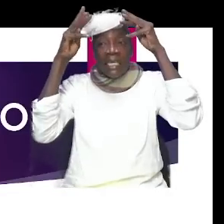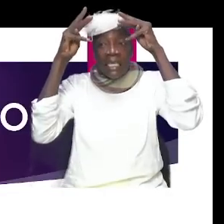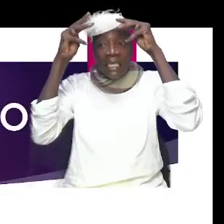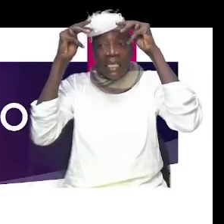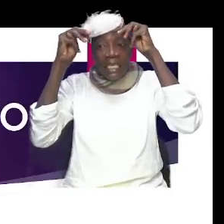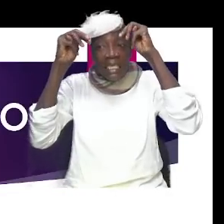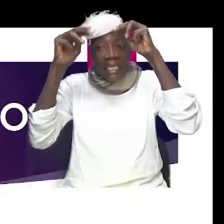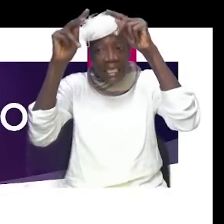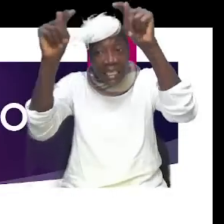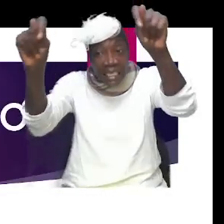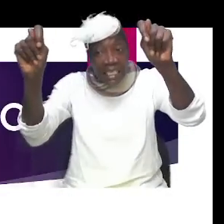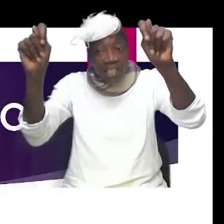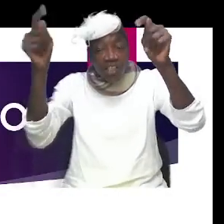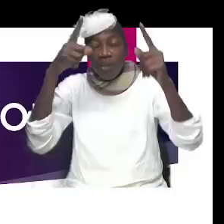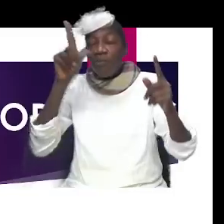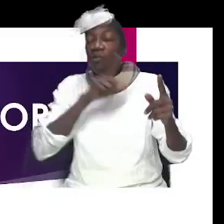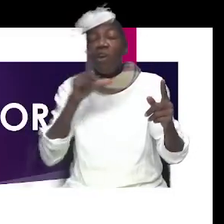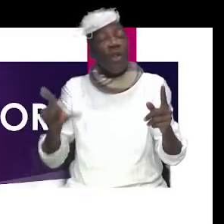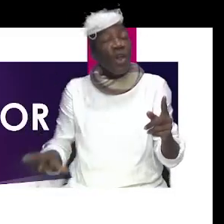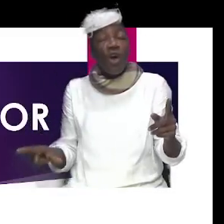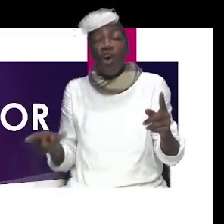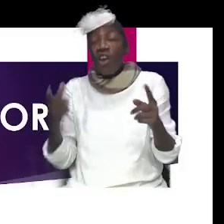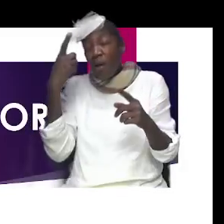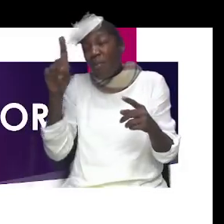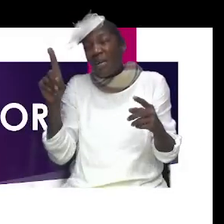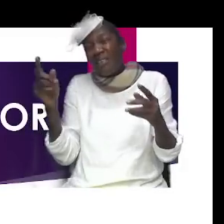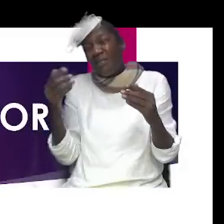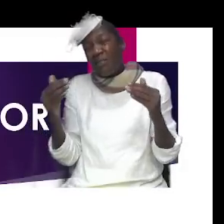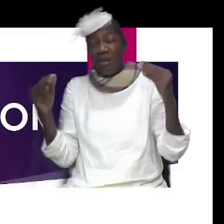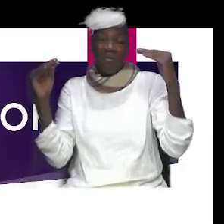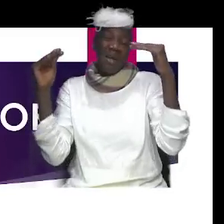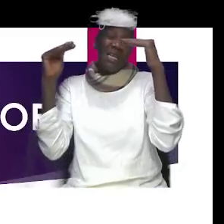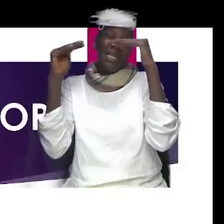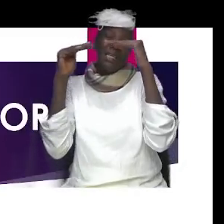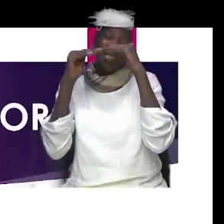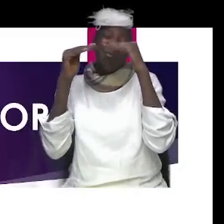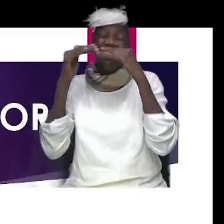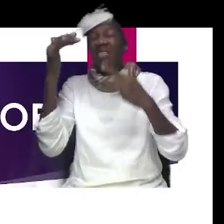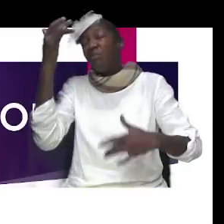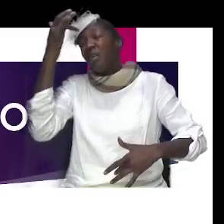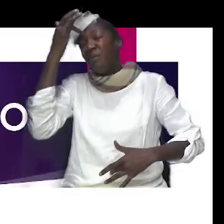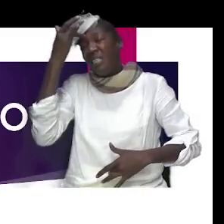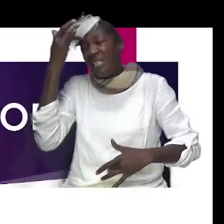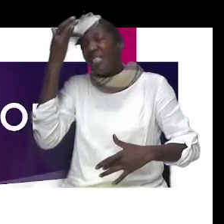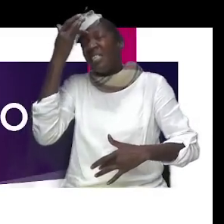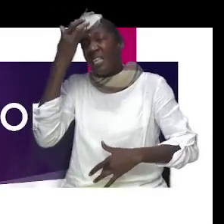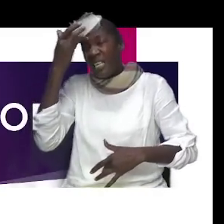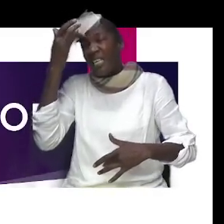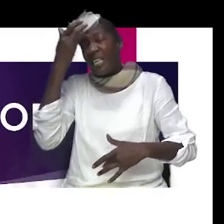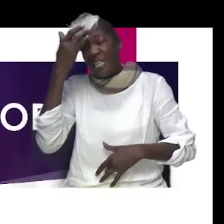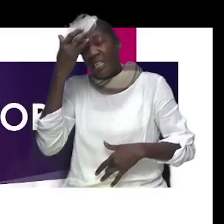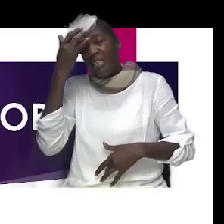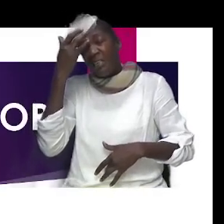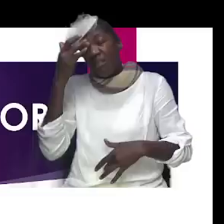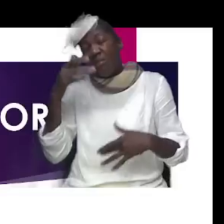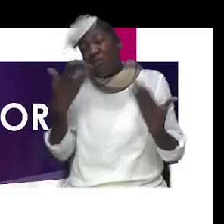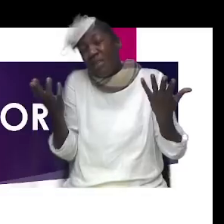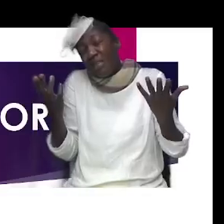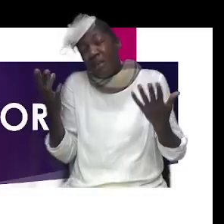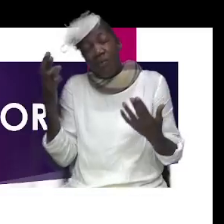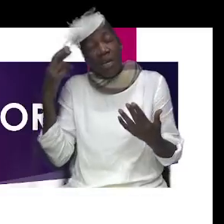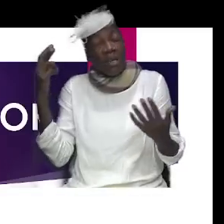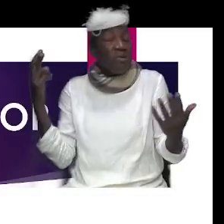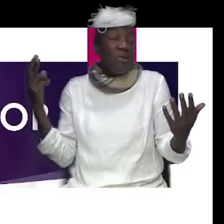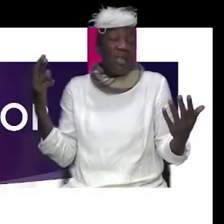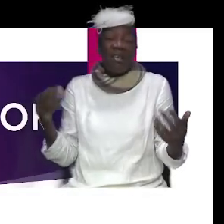legitimate reason, some limitation, it could be illness, it could be that they, whatever the reasons are, they